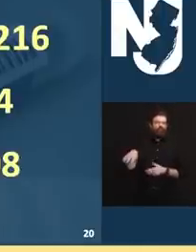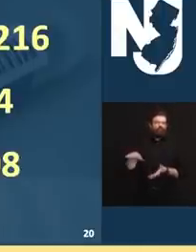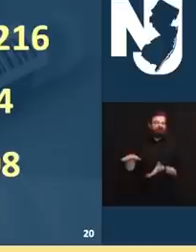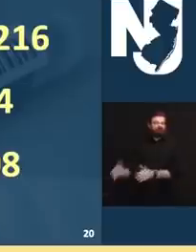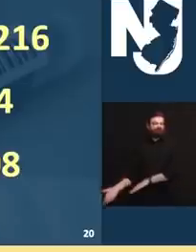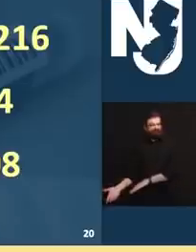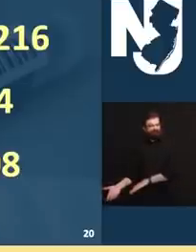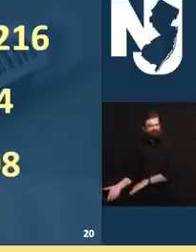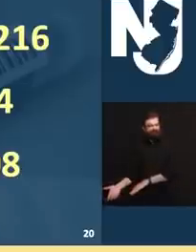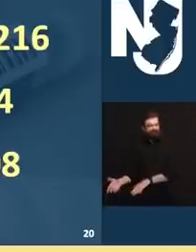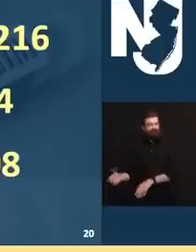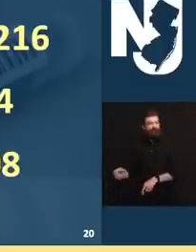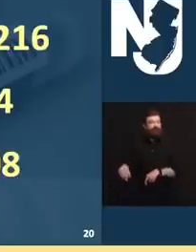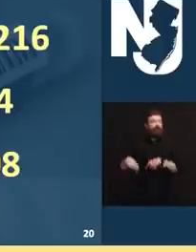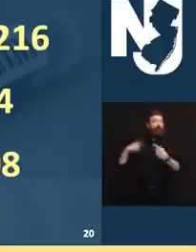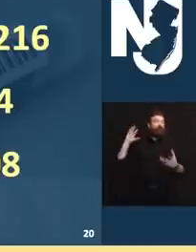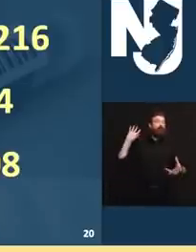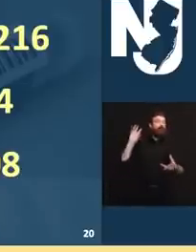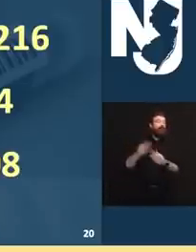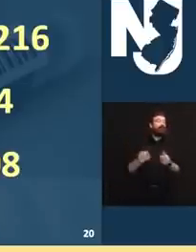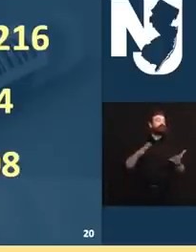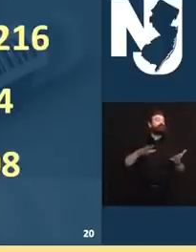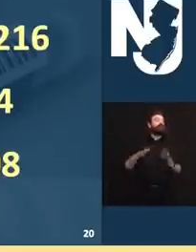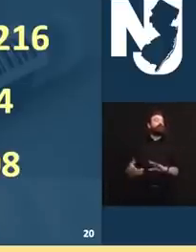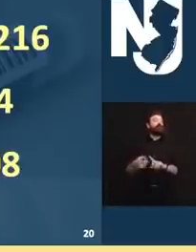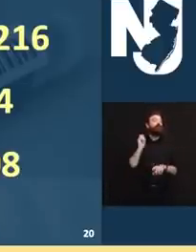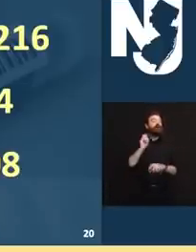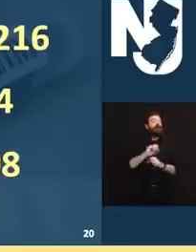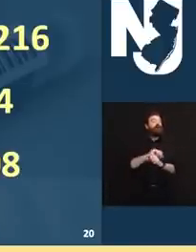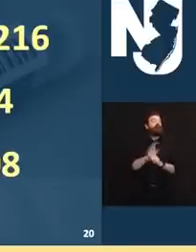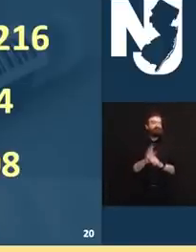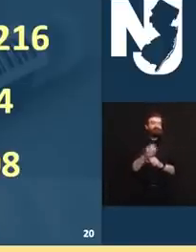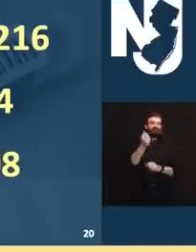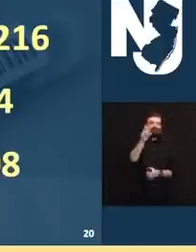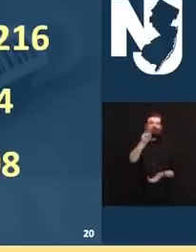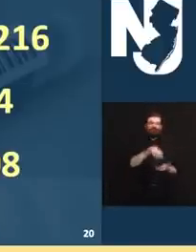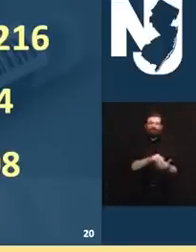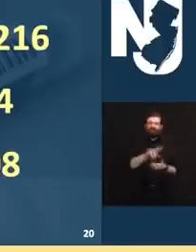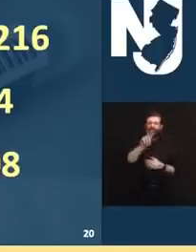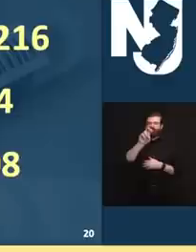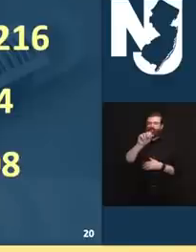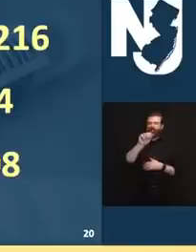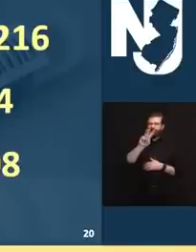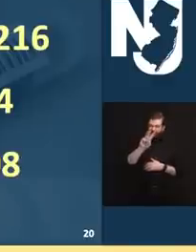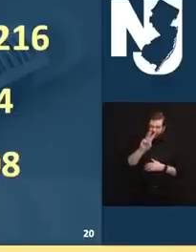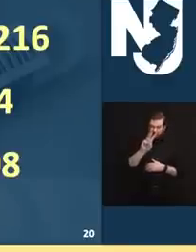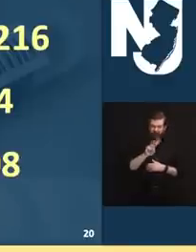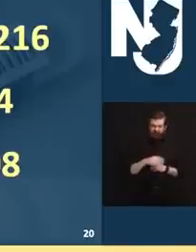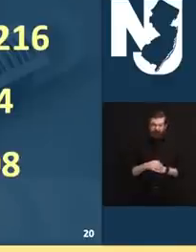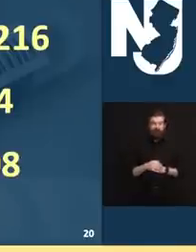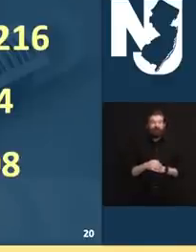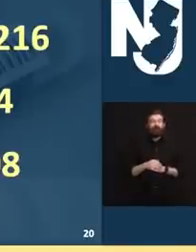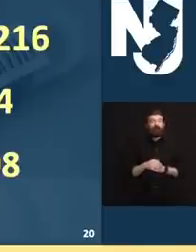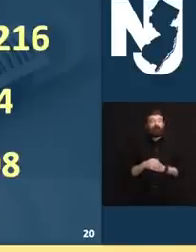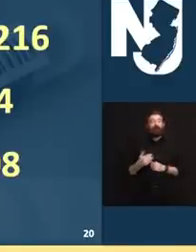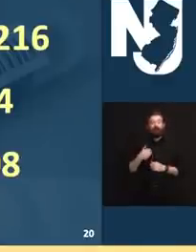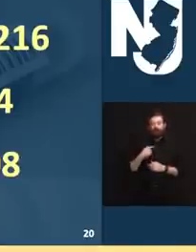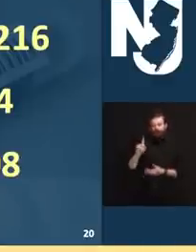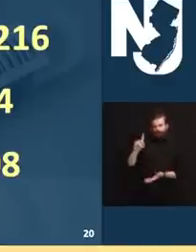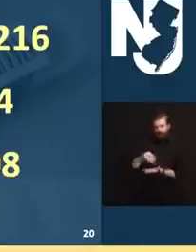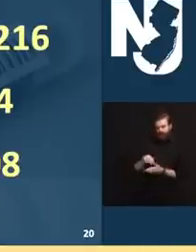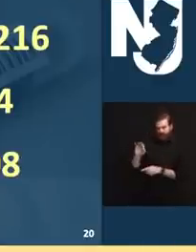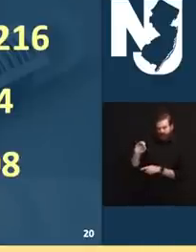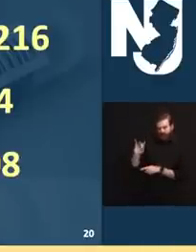with 1,908 probable deaths. 21 of the 44 deaths